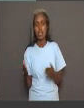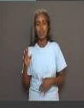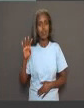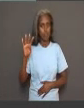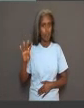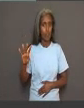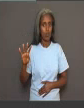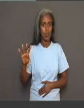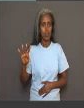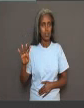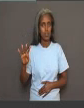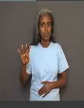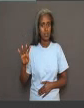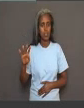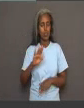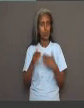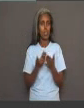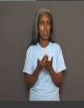4 in total.